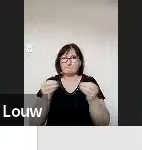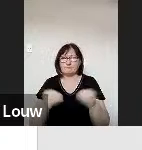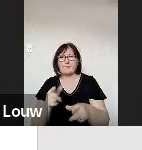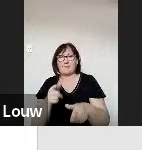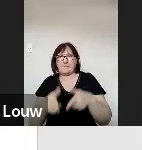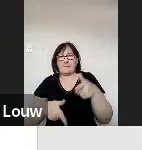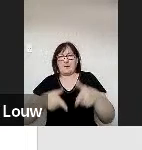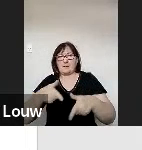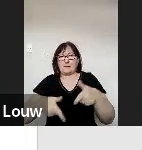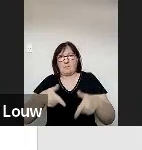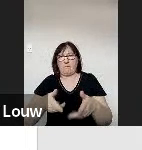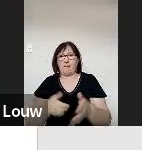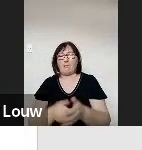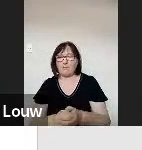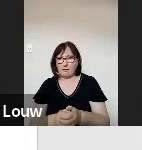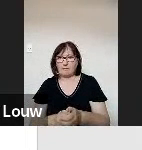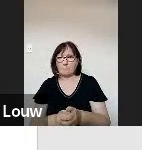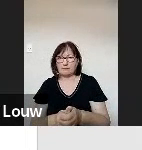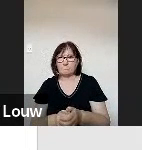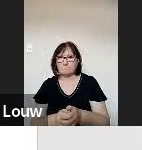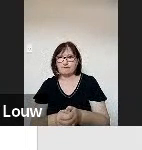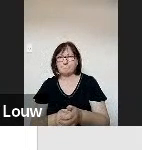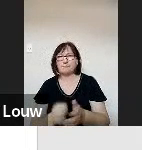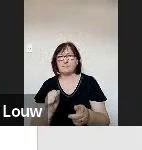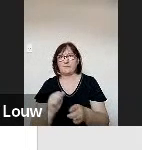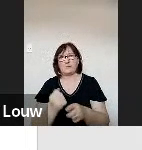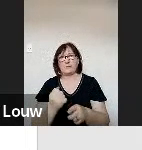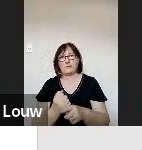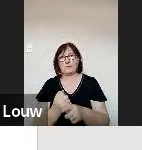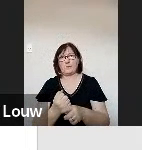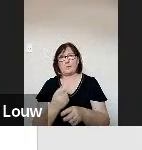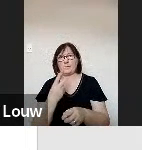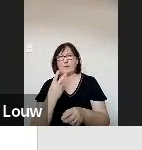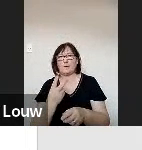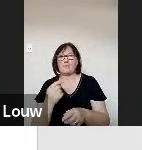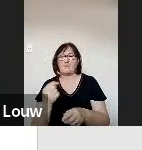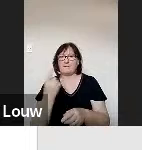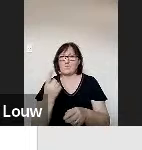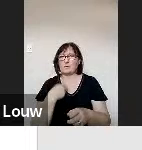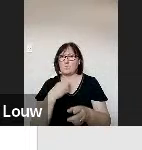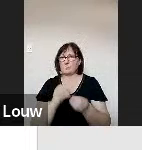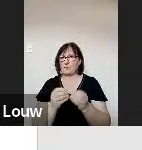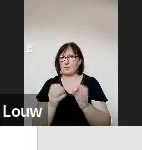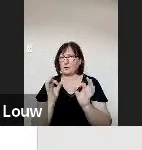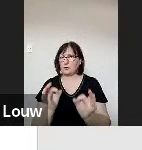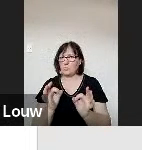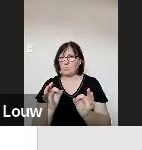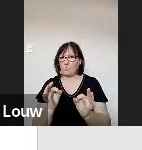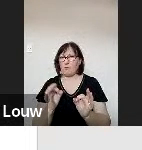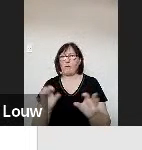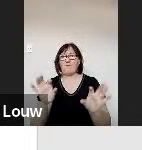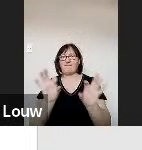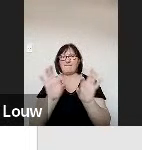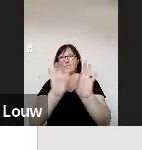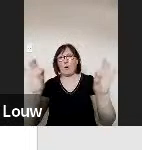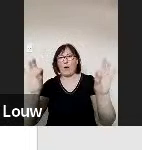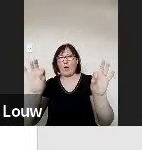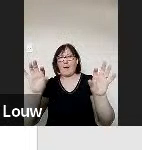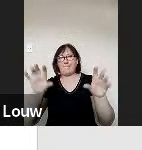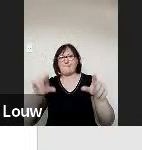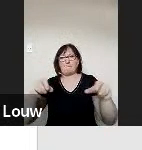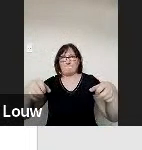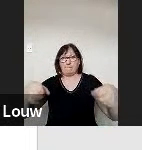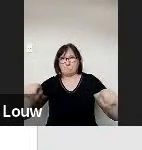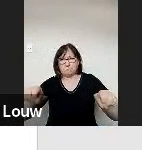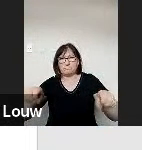consider the first, we must ensure that the frame and fork form part of the parts